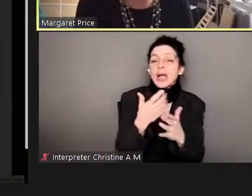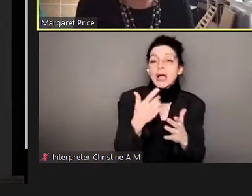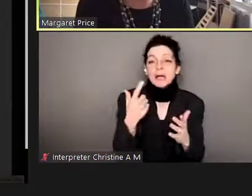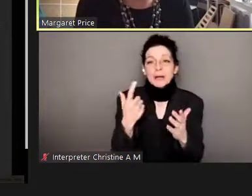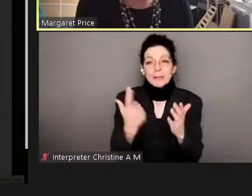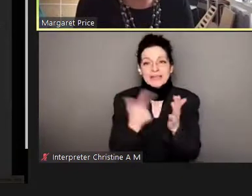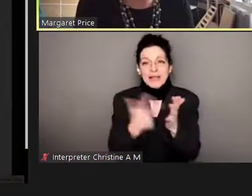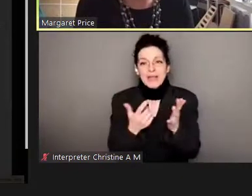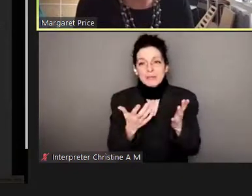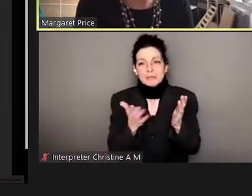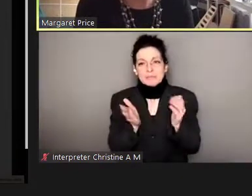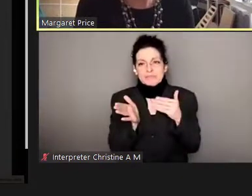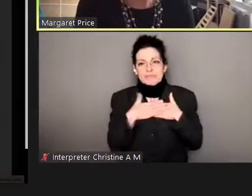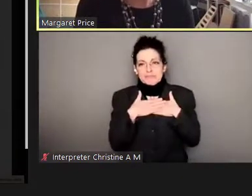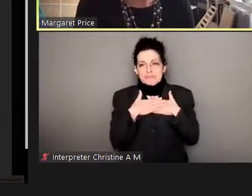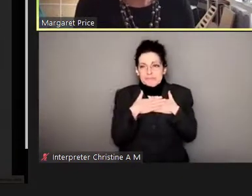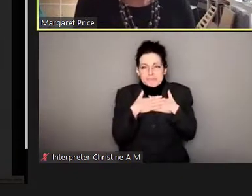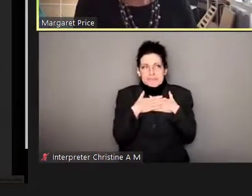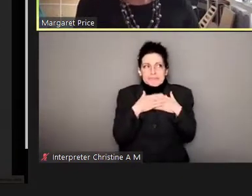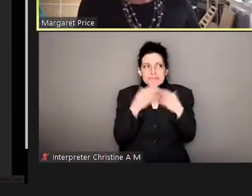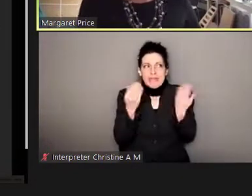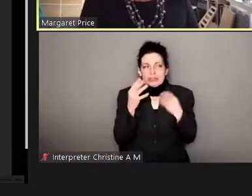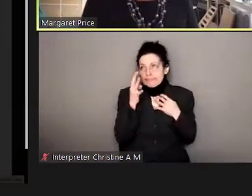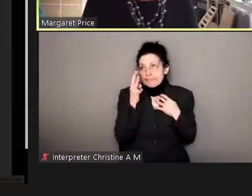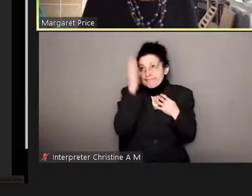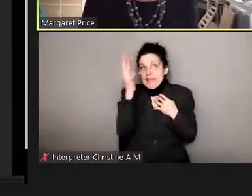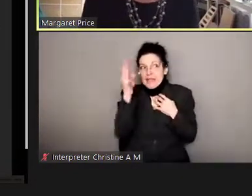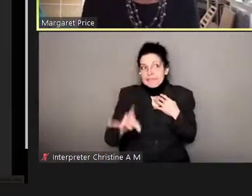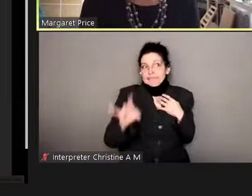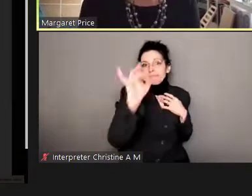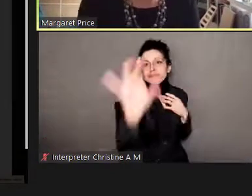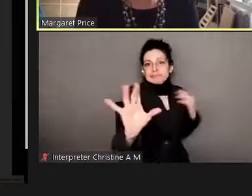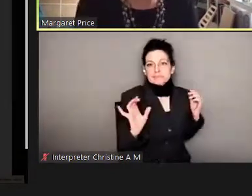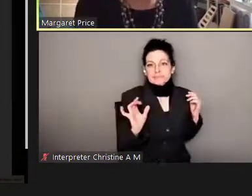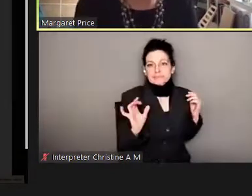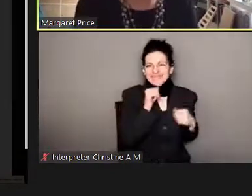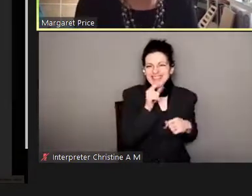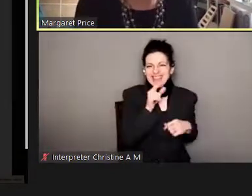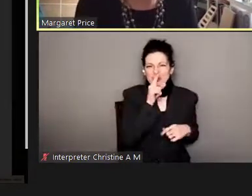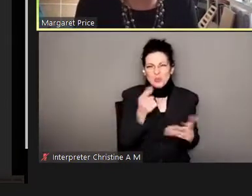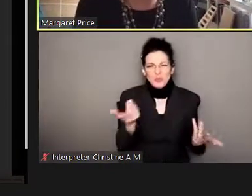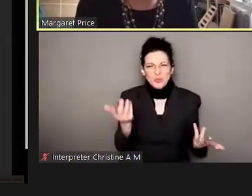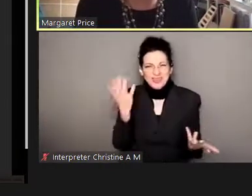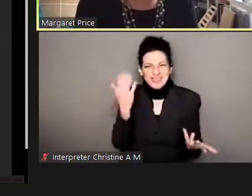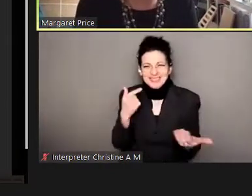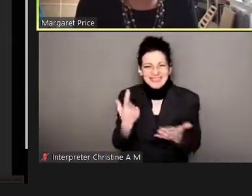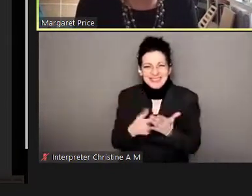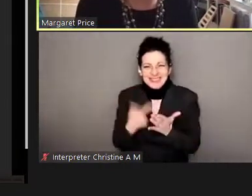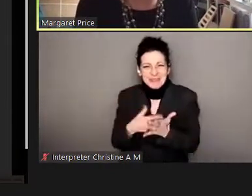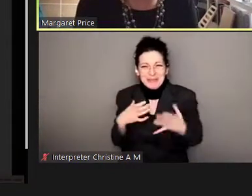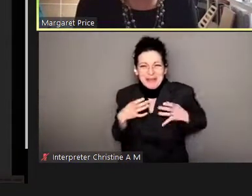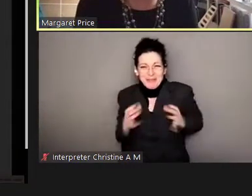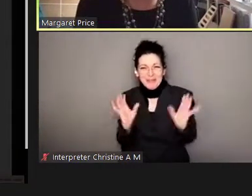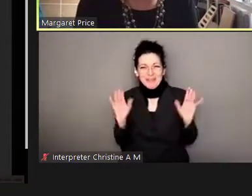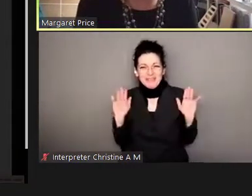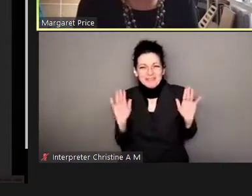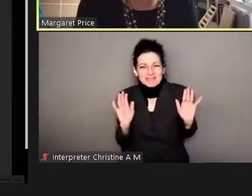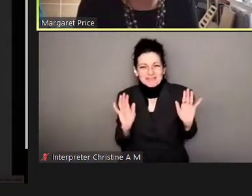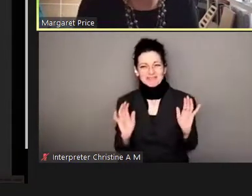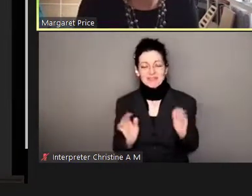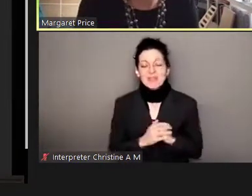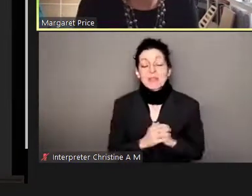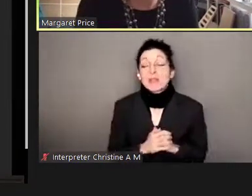invasive or I'll just make something up. So one of my students suggested a great alternative question rather than how are you